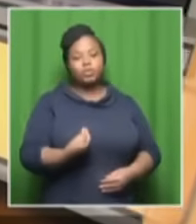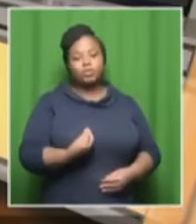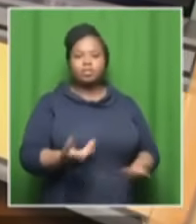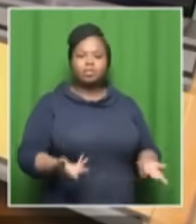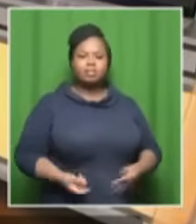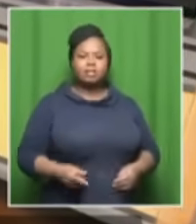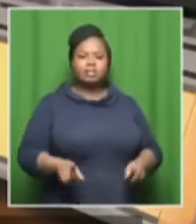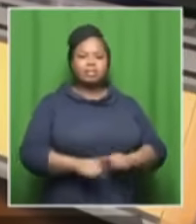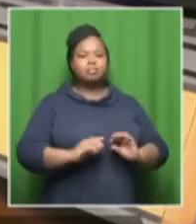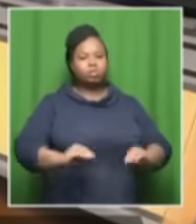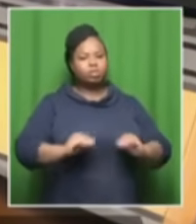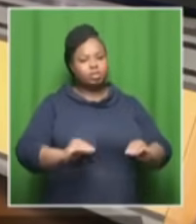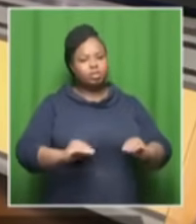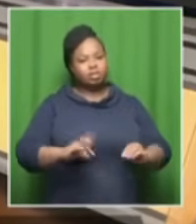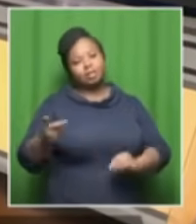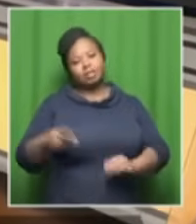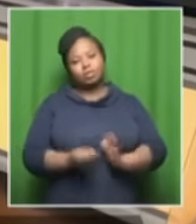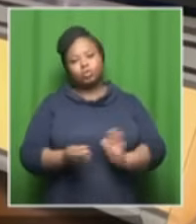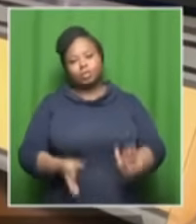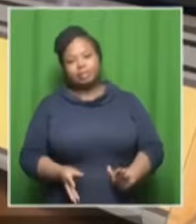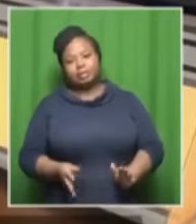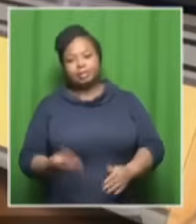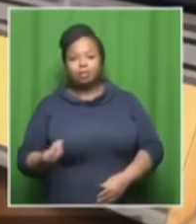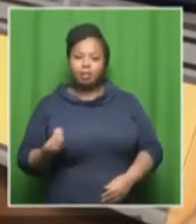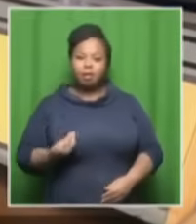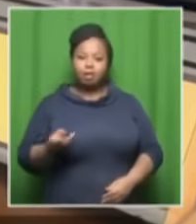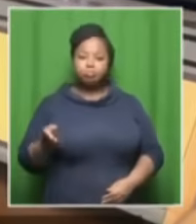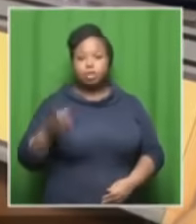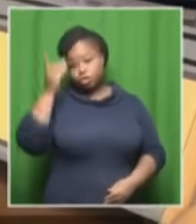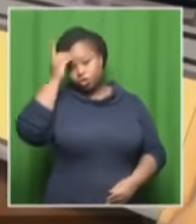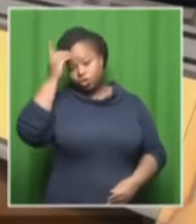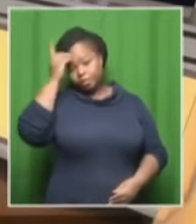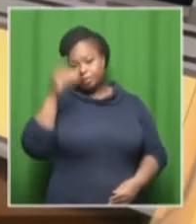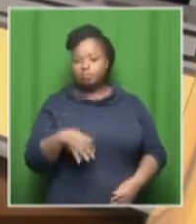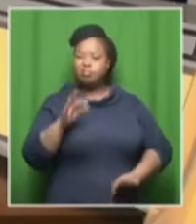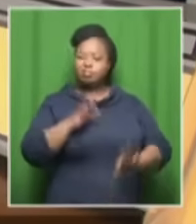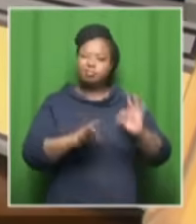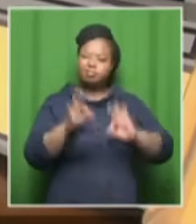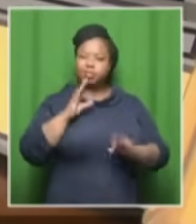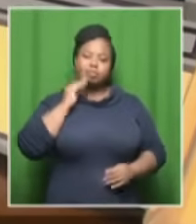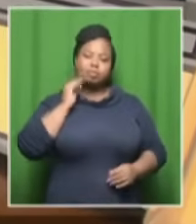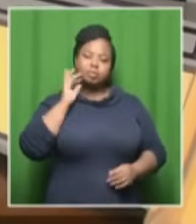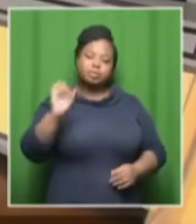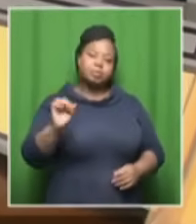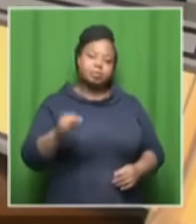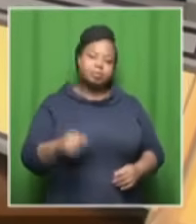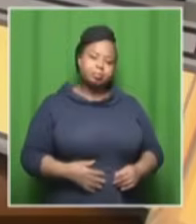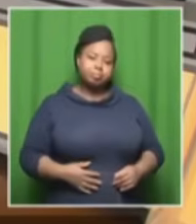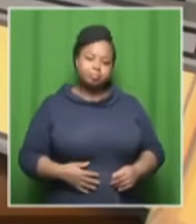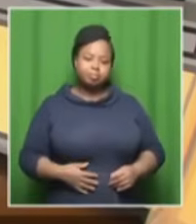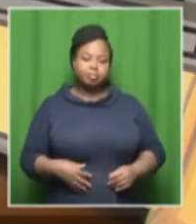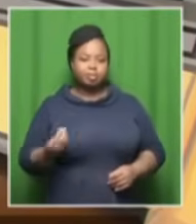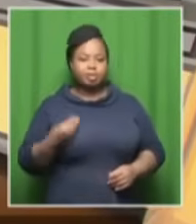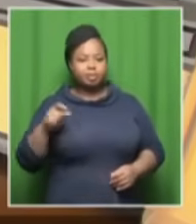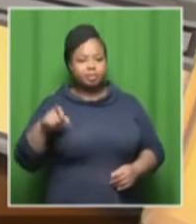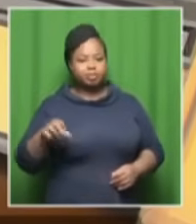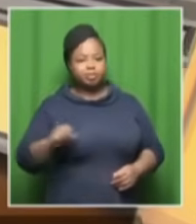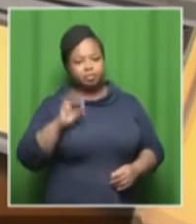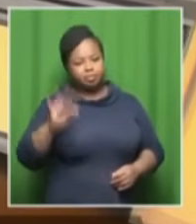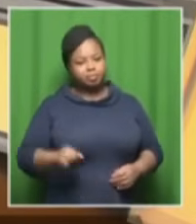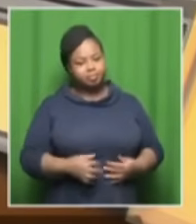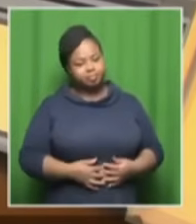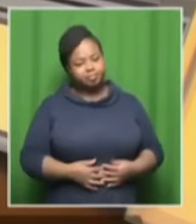teach even younger students, I imagine. You're based in Durban. Talk to us about your experience of being a young person in South